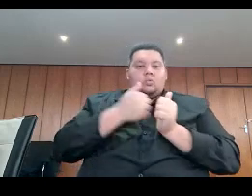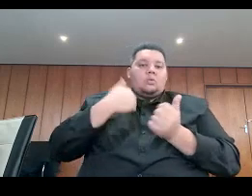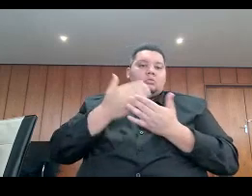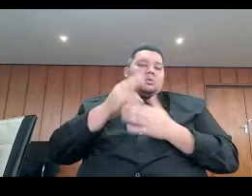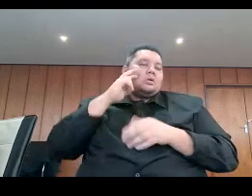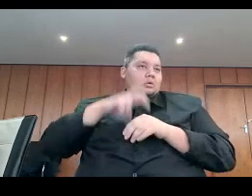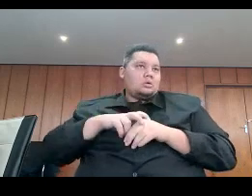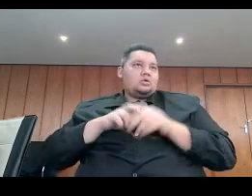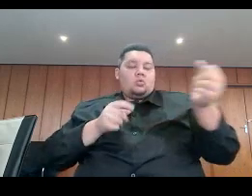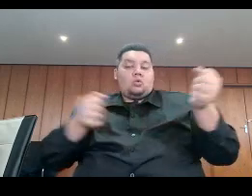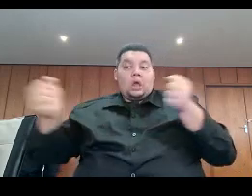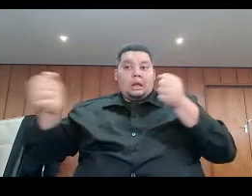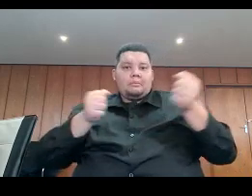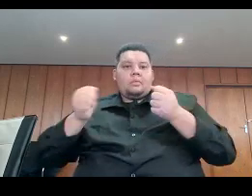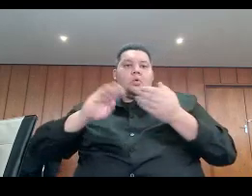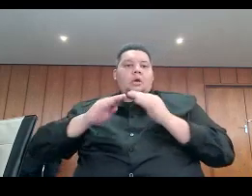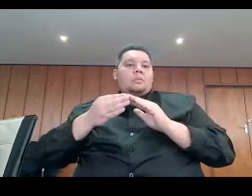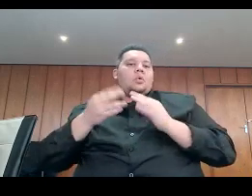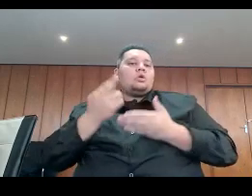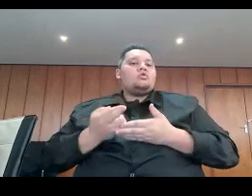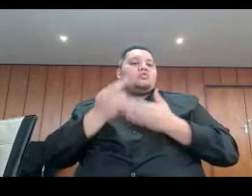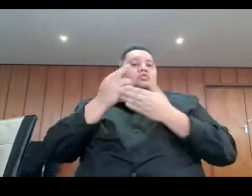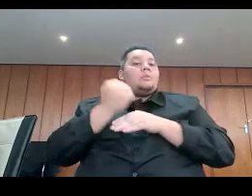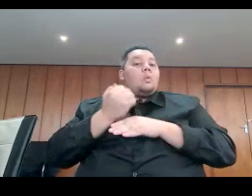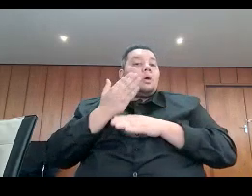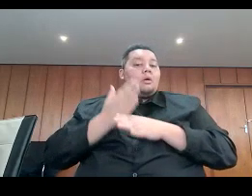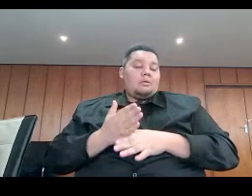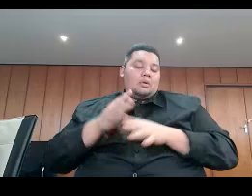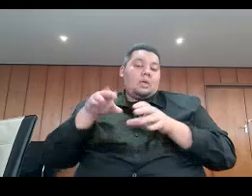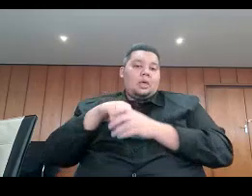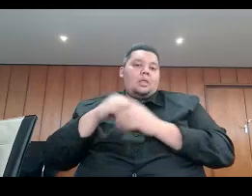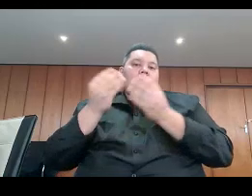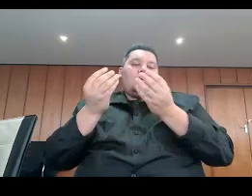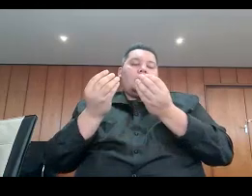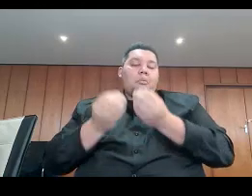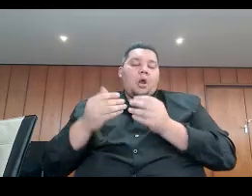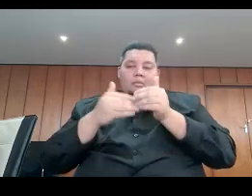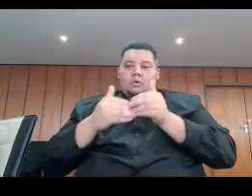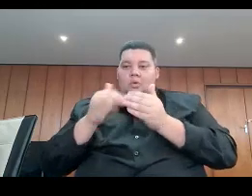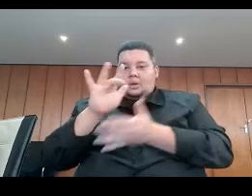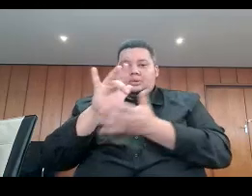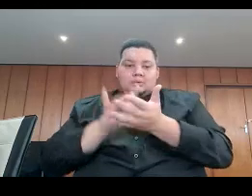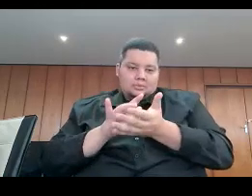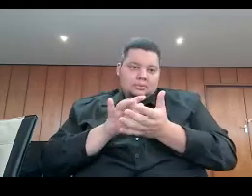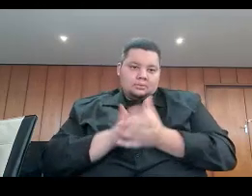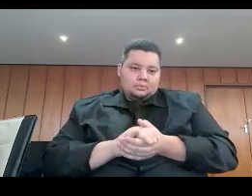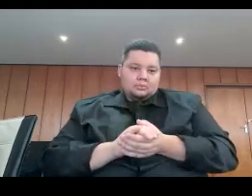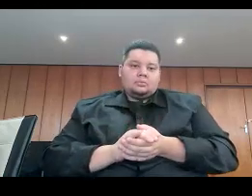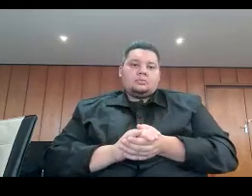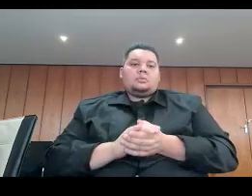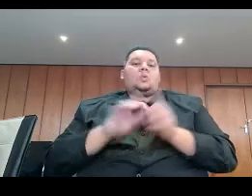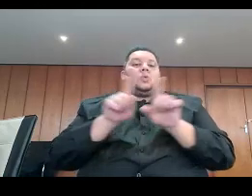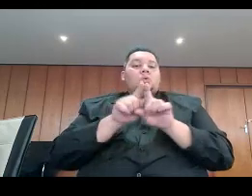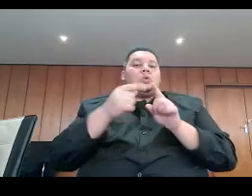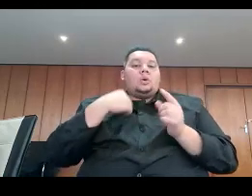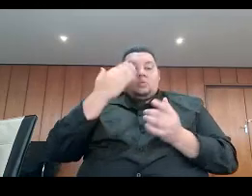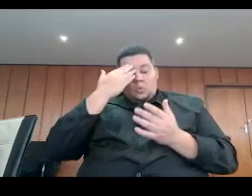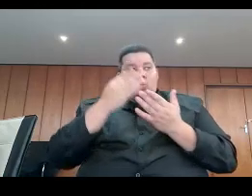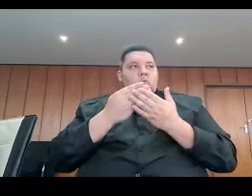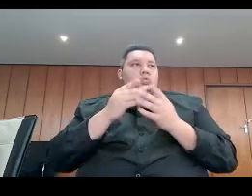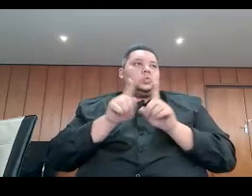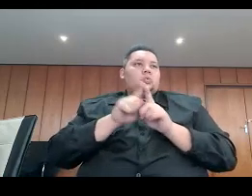employ community rehabilitation workers in primary care settings. We also know, and Prof. Kathard